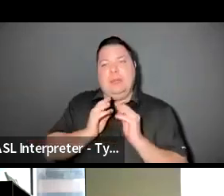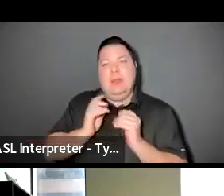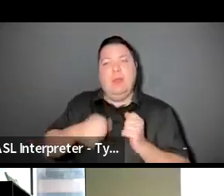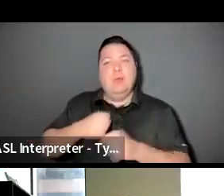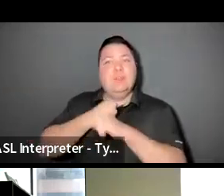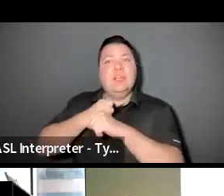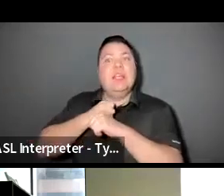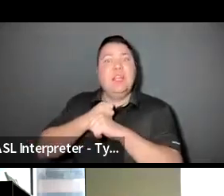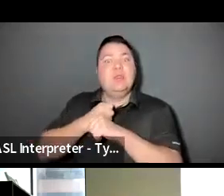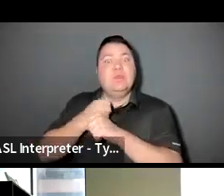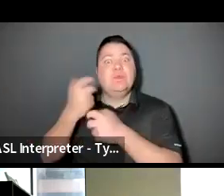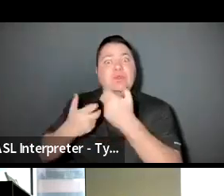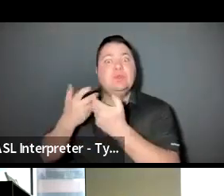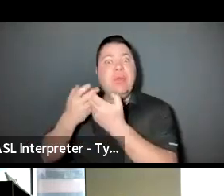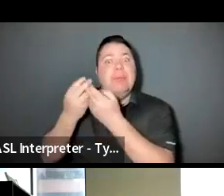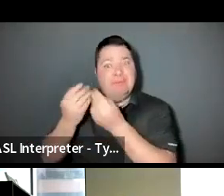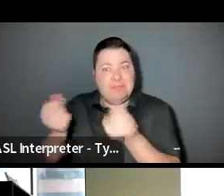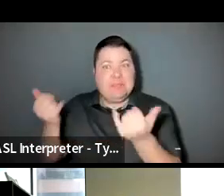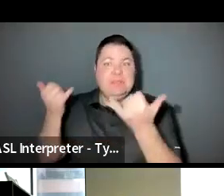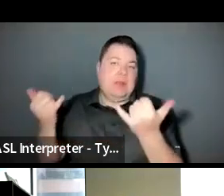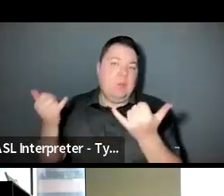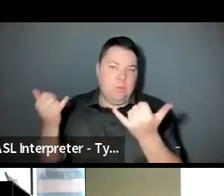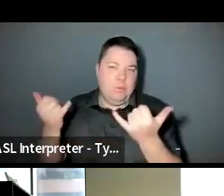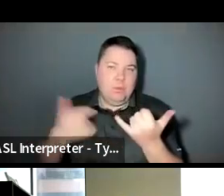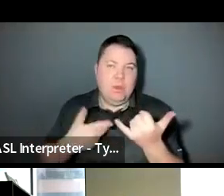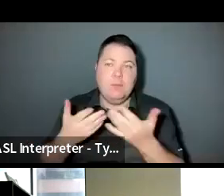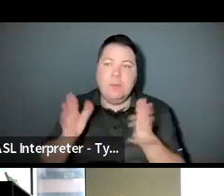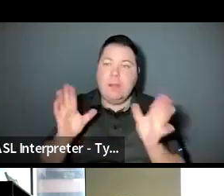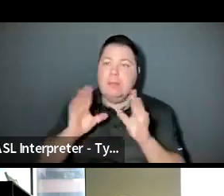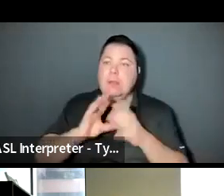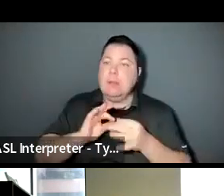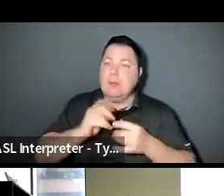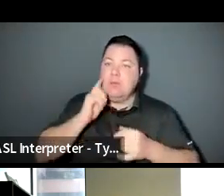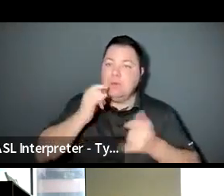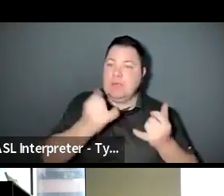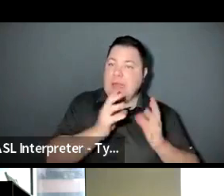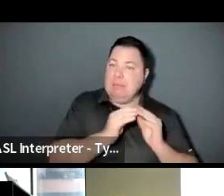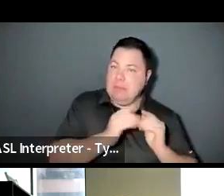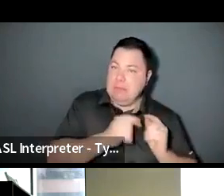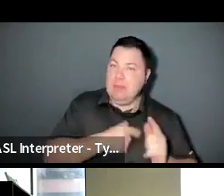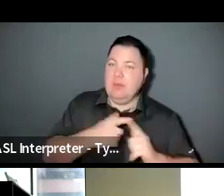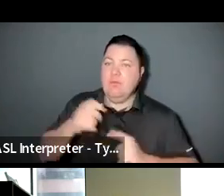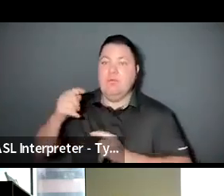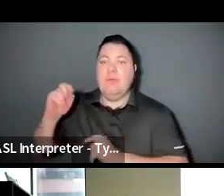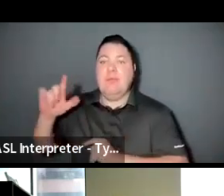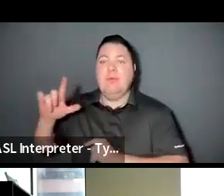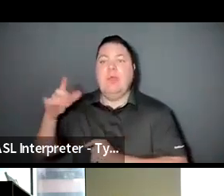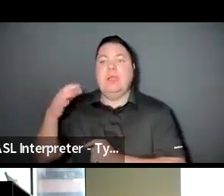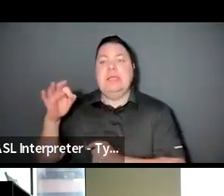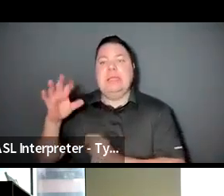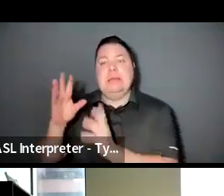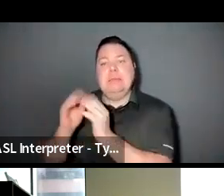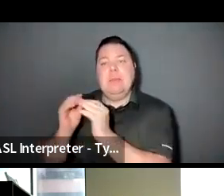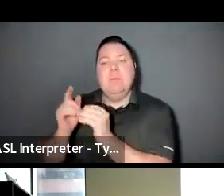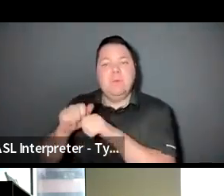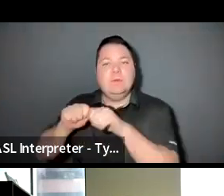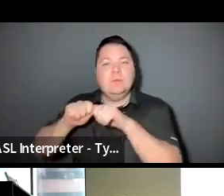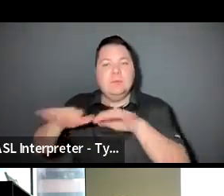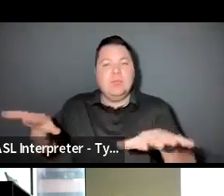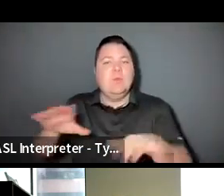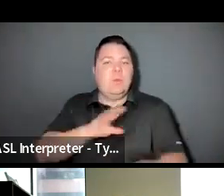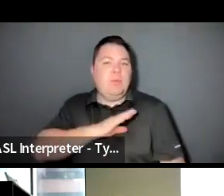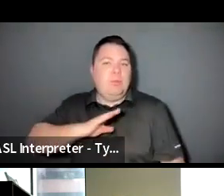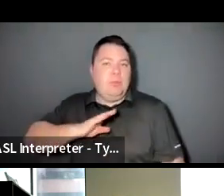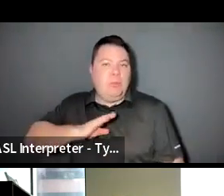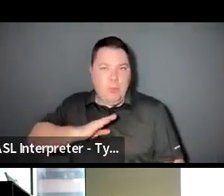been resolved. The public comments for today's meeting, as well as those from the April 19th meeting, were distributed to the board